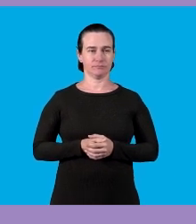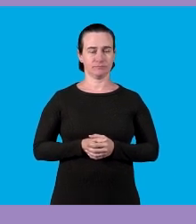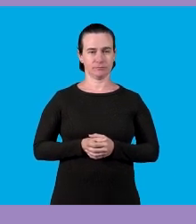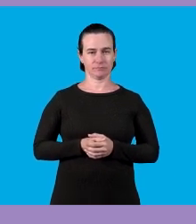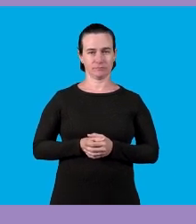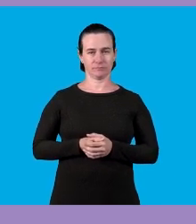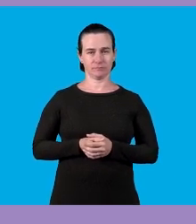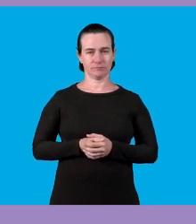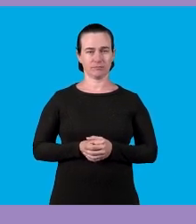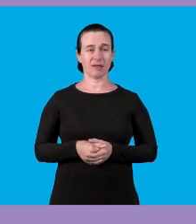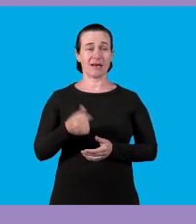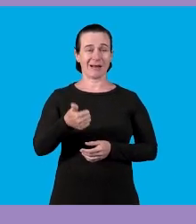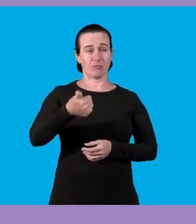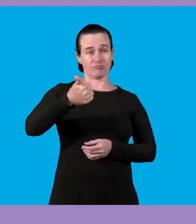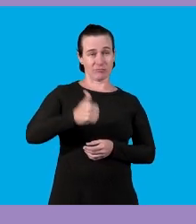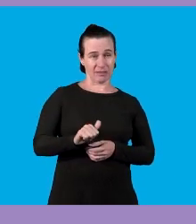the size of angle M